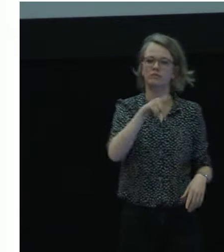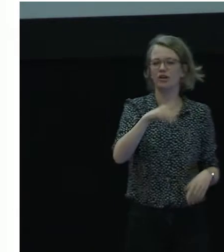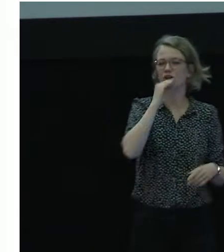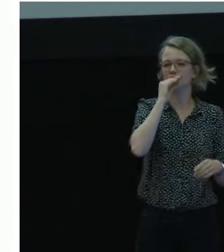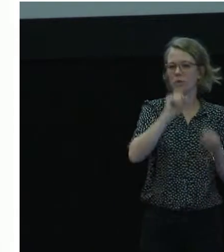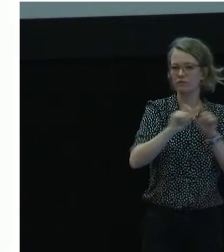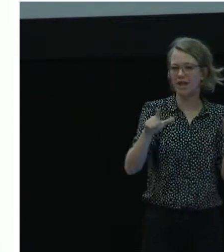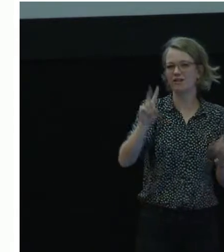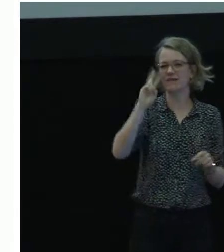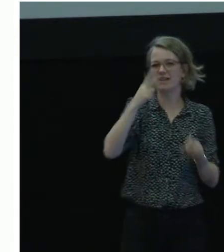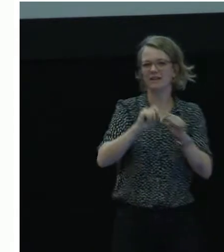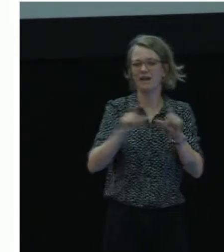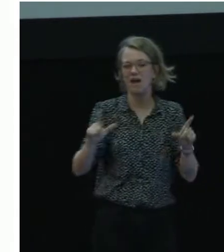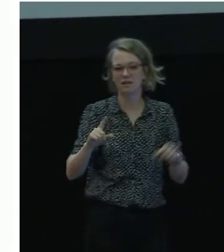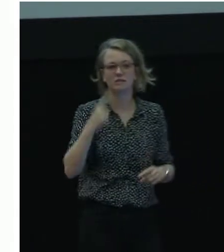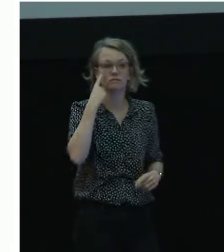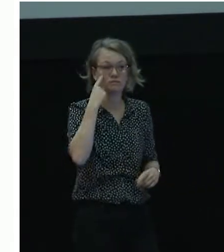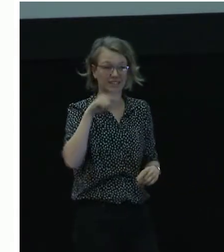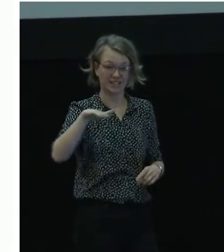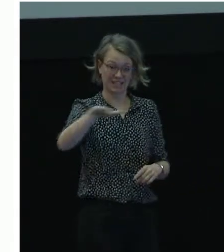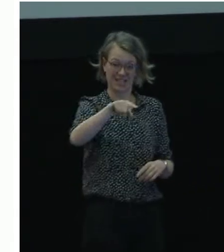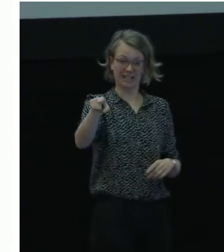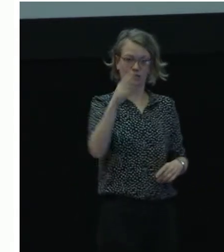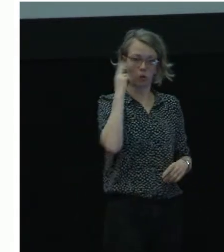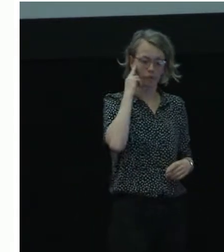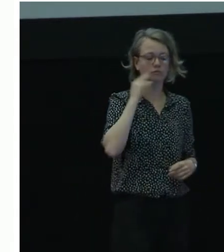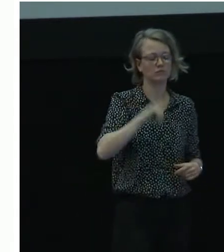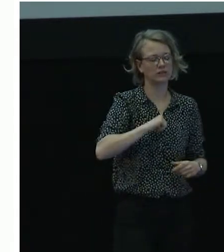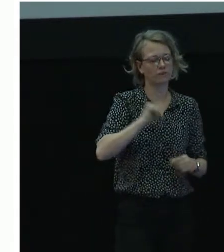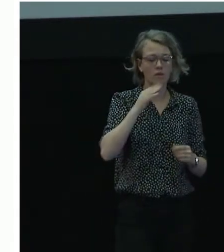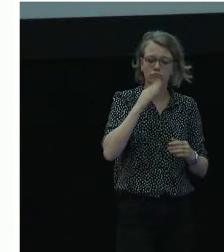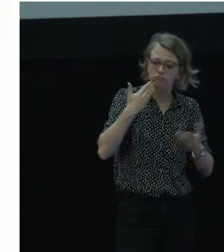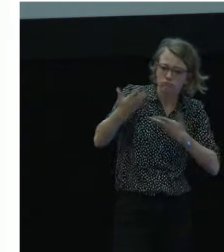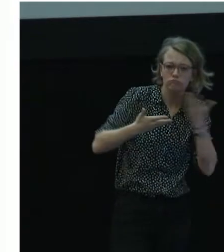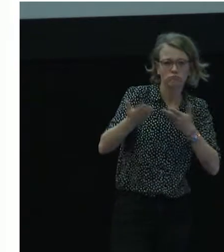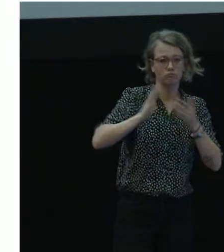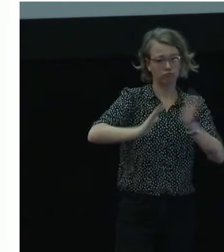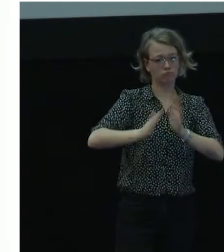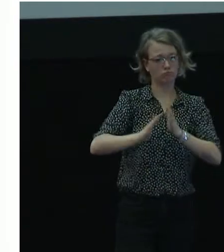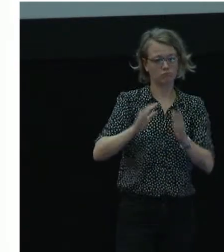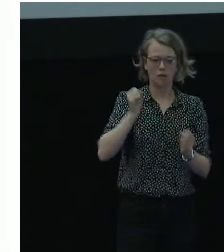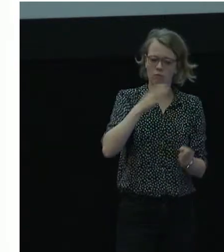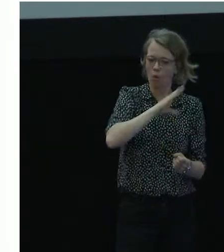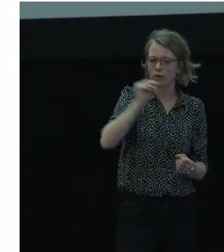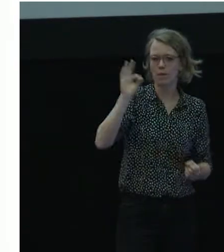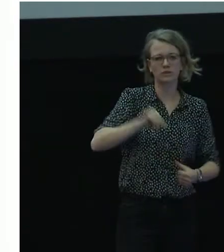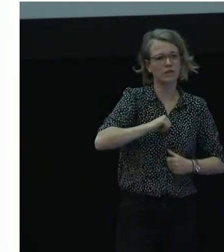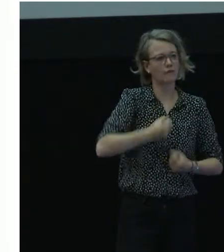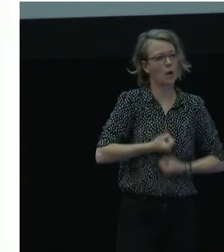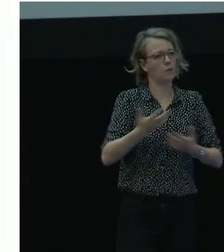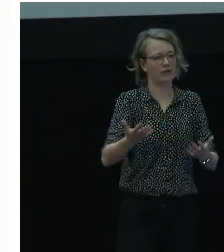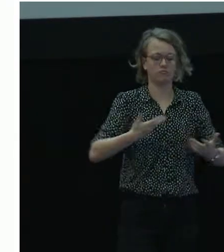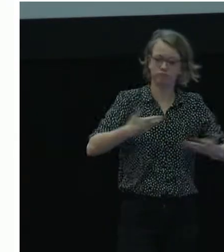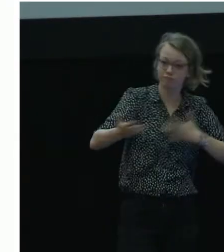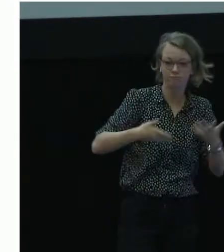group of deaf people that have the spoken language of their country as their second language. They can communicate very